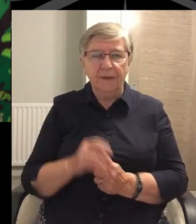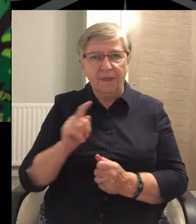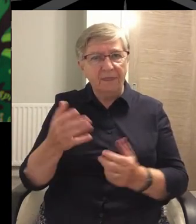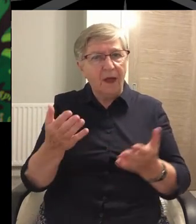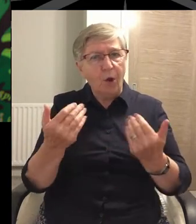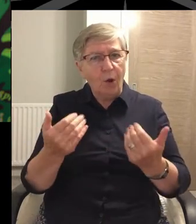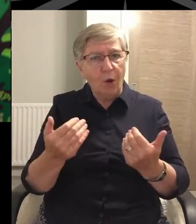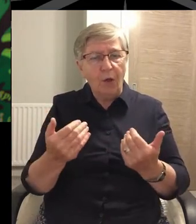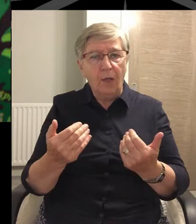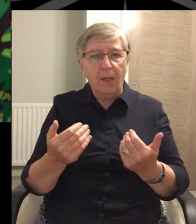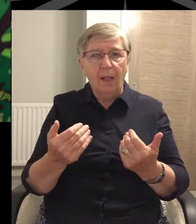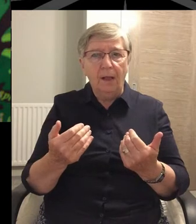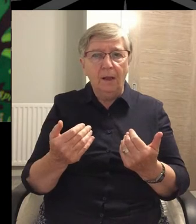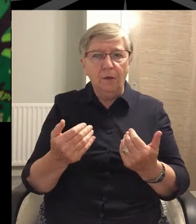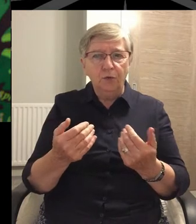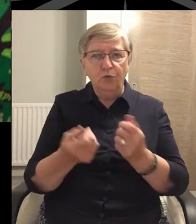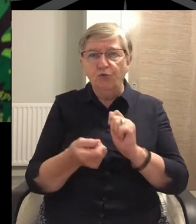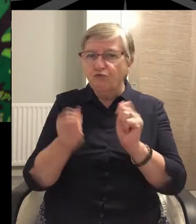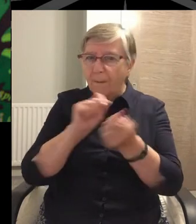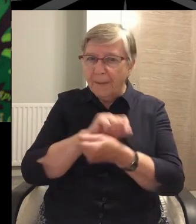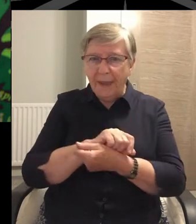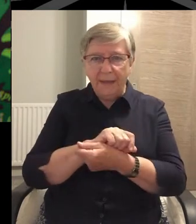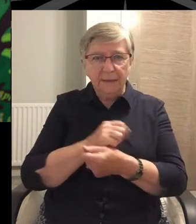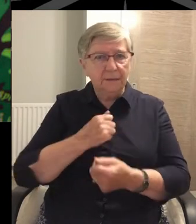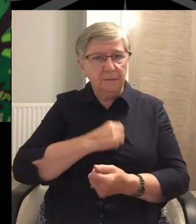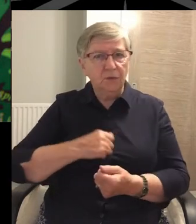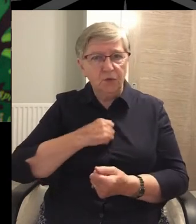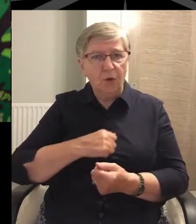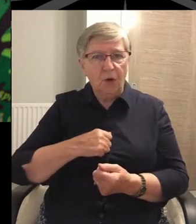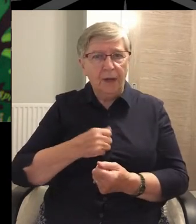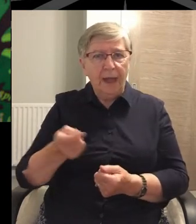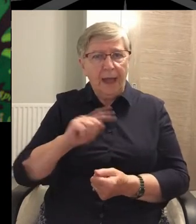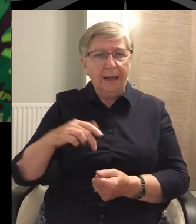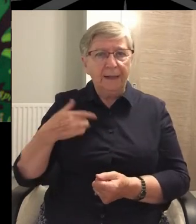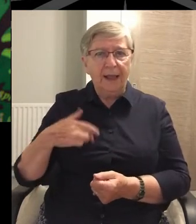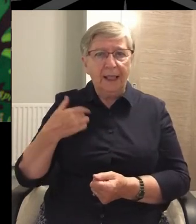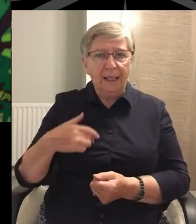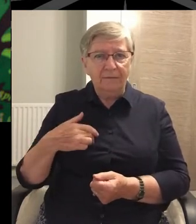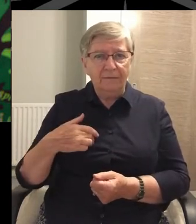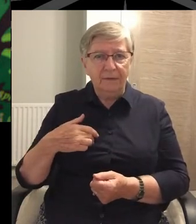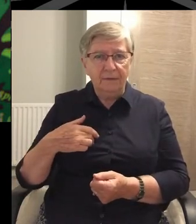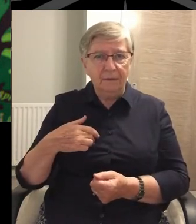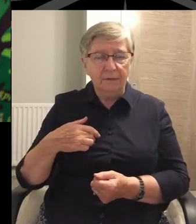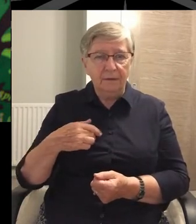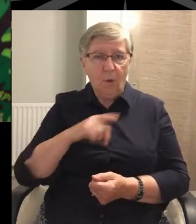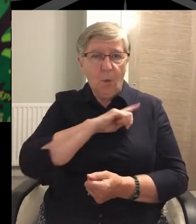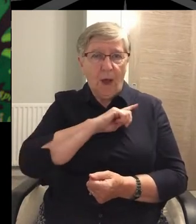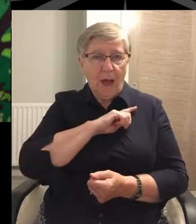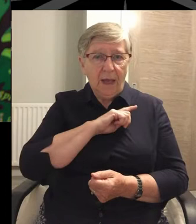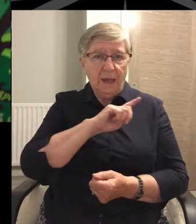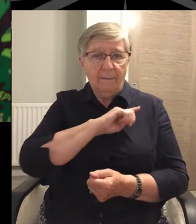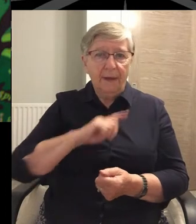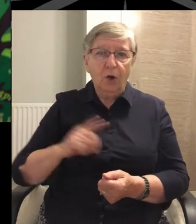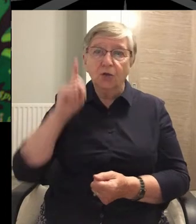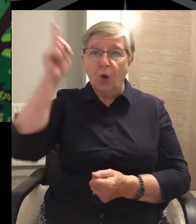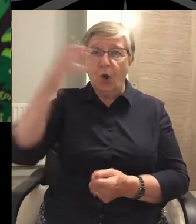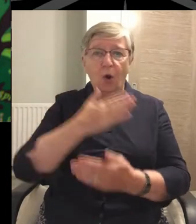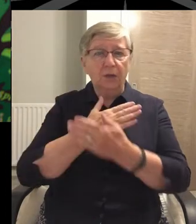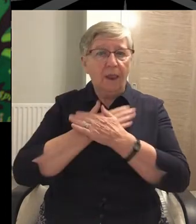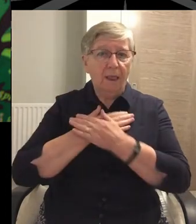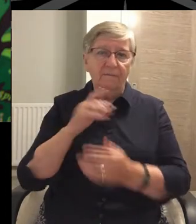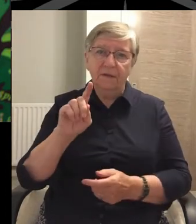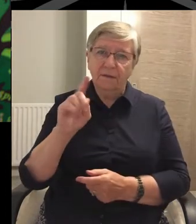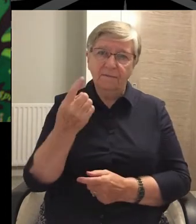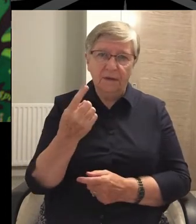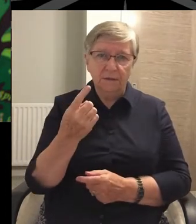That call to repent and live is a call based on the fact that God loves first, based on the fact